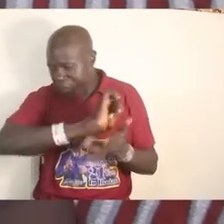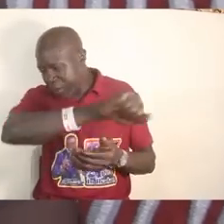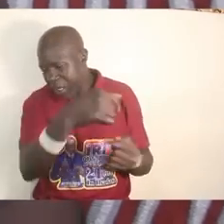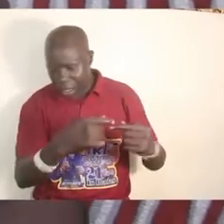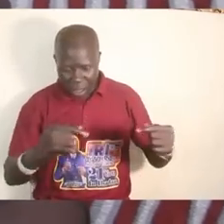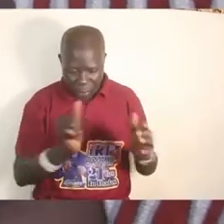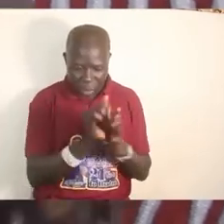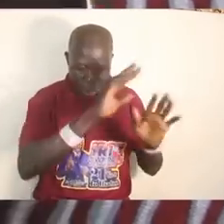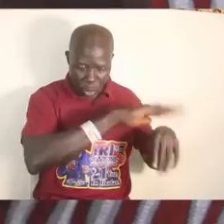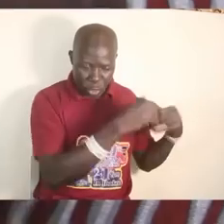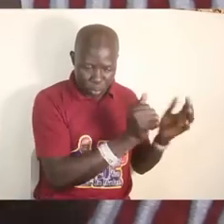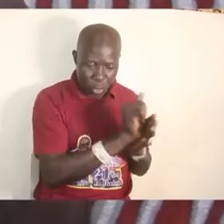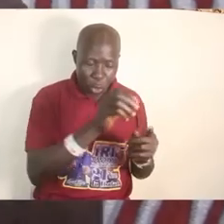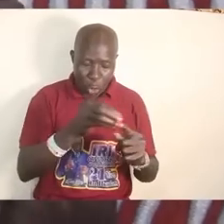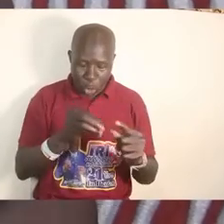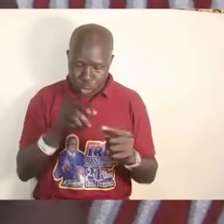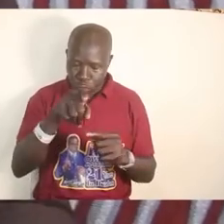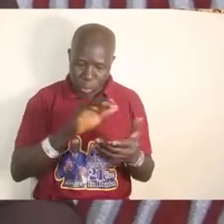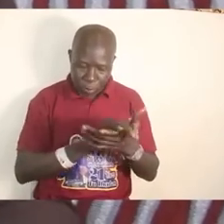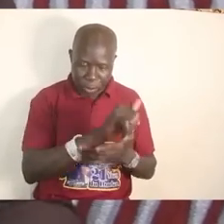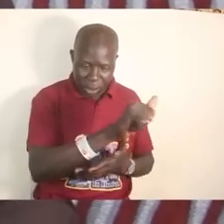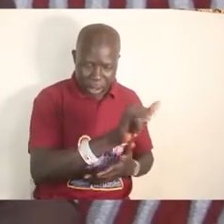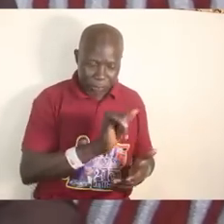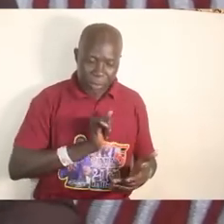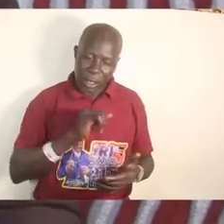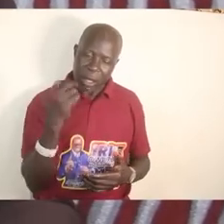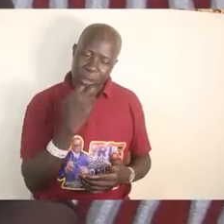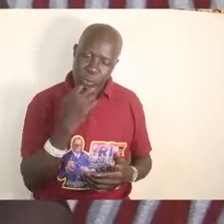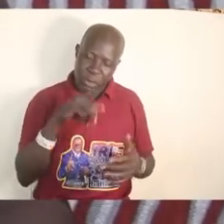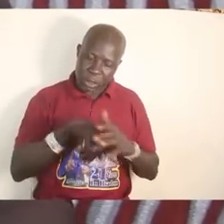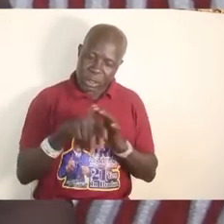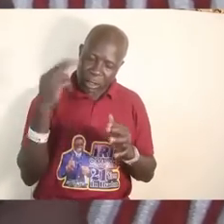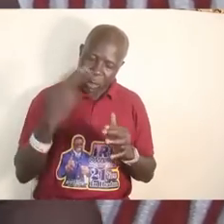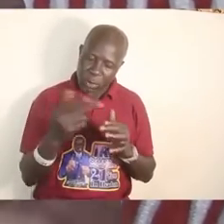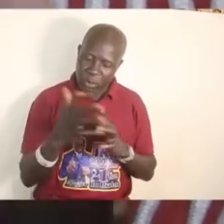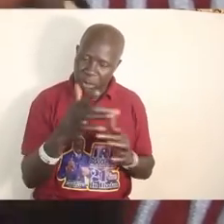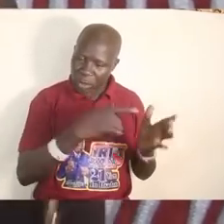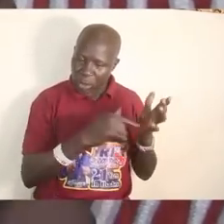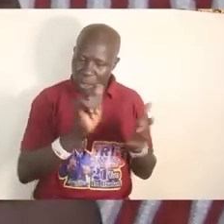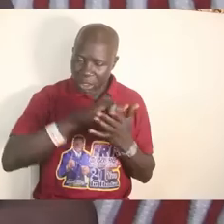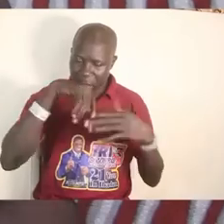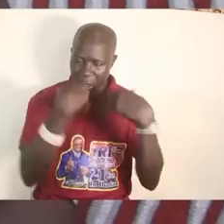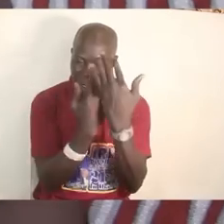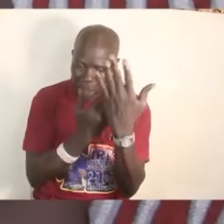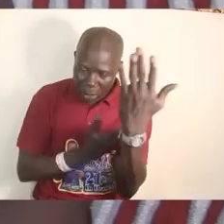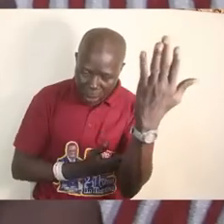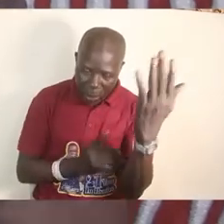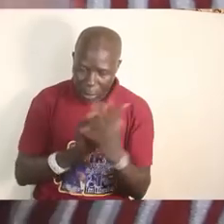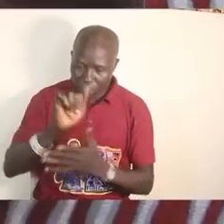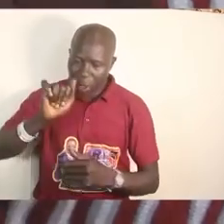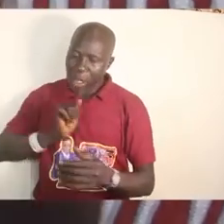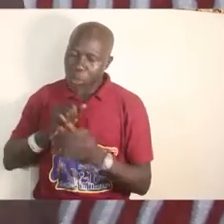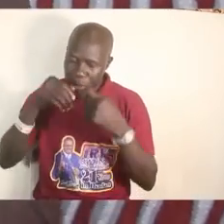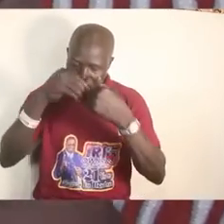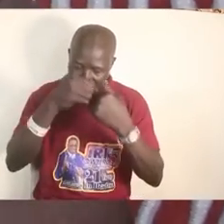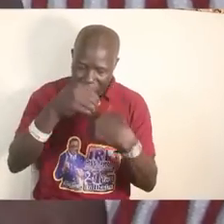captivity that you are to all. Mi won pa gbagbo ni. If you believe. Mo wo loruko Jesu. I pronounce that name on Jesus. Ni kutukutu owuro yi. In this very early morning.